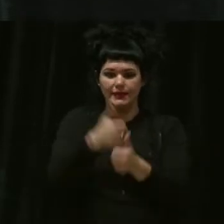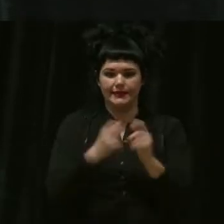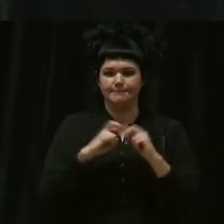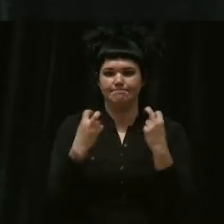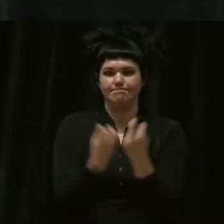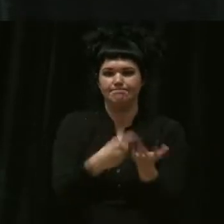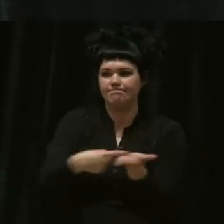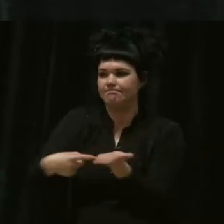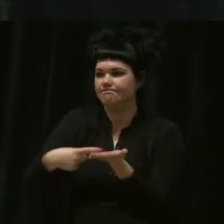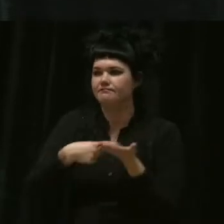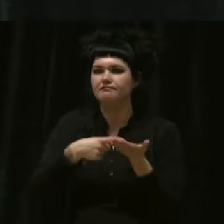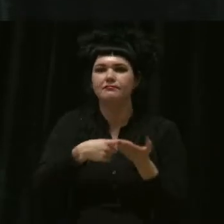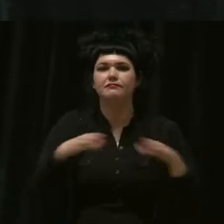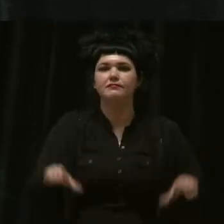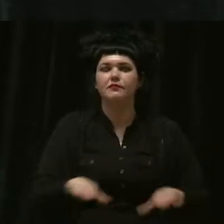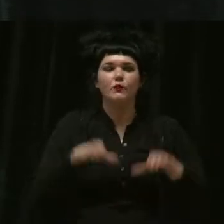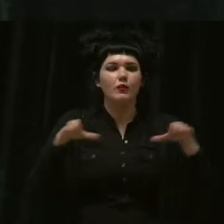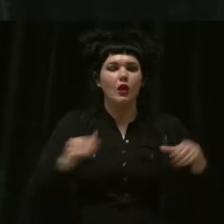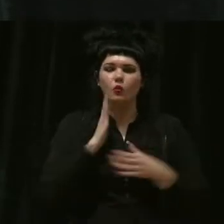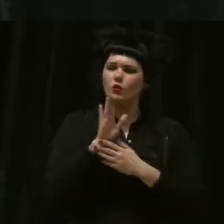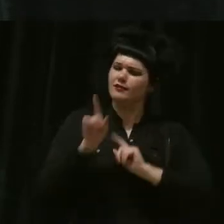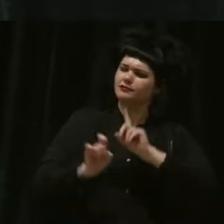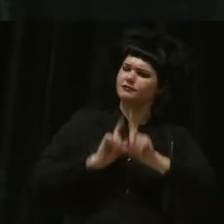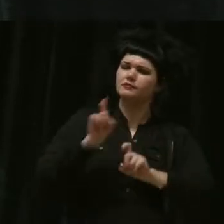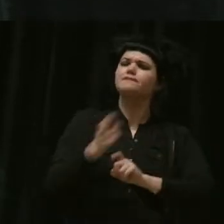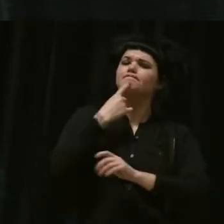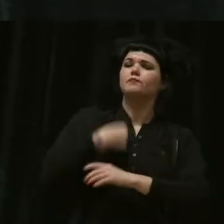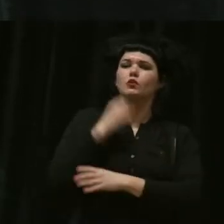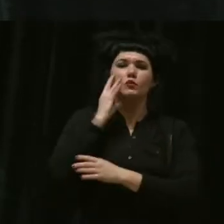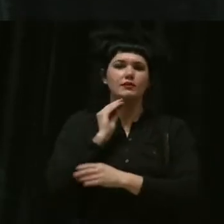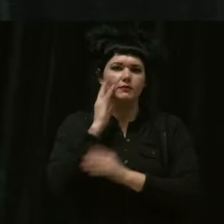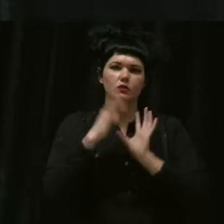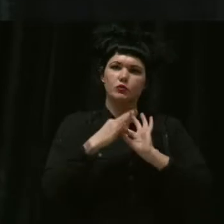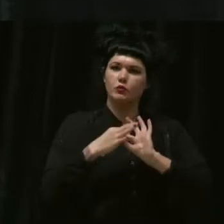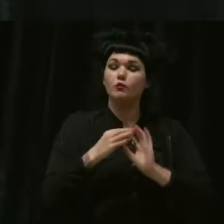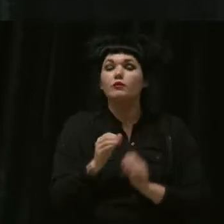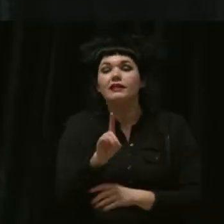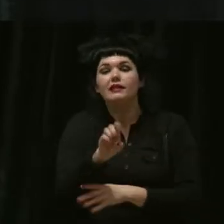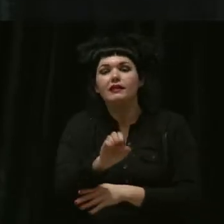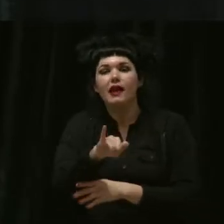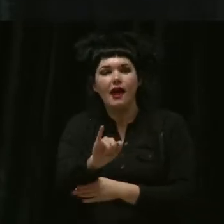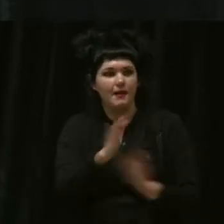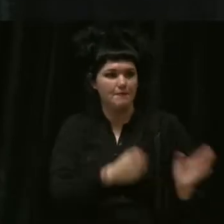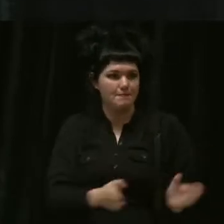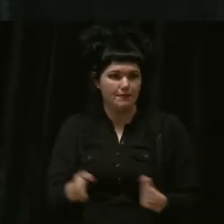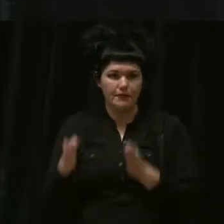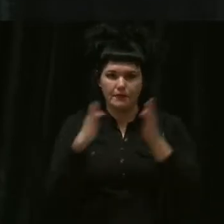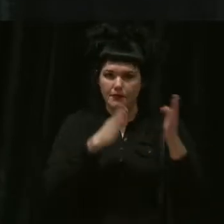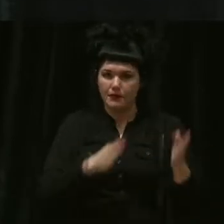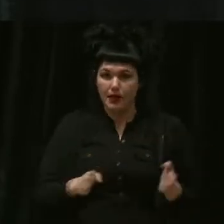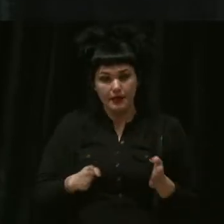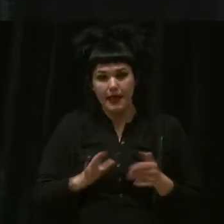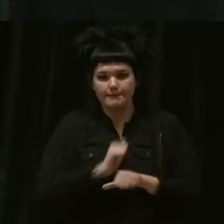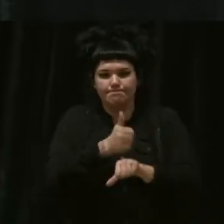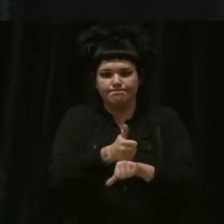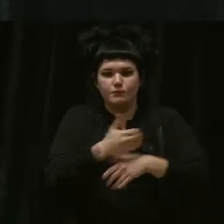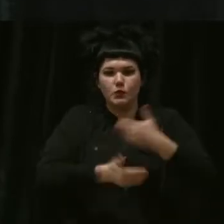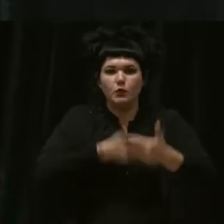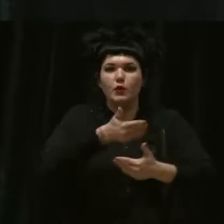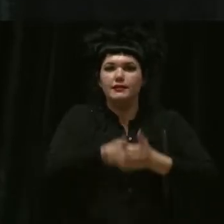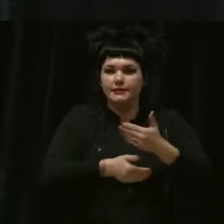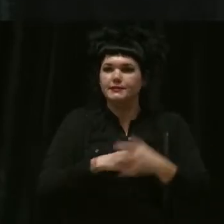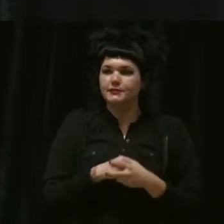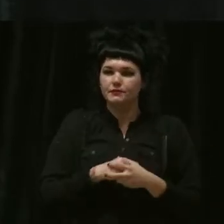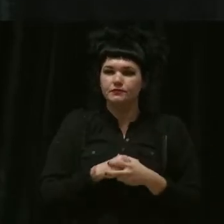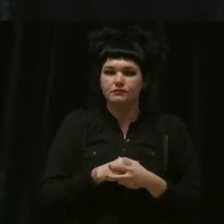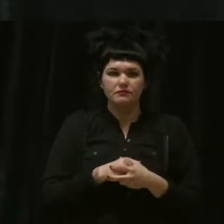we'll ask you questions about your experiences with respect to the DEI plan implementation process